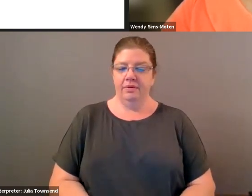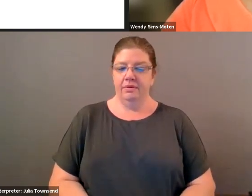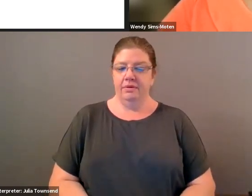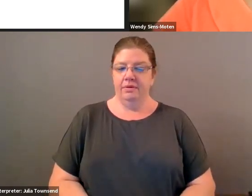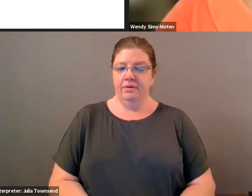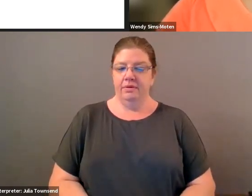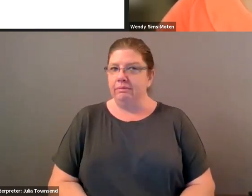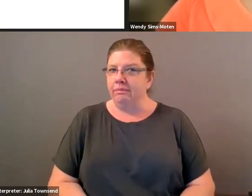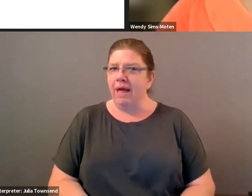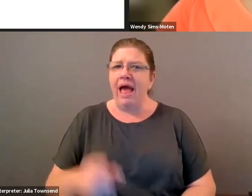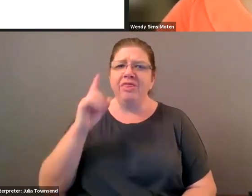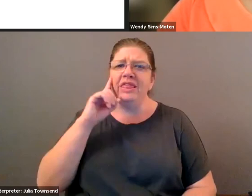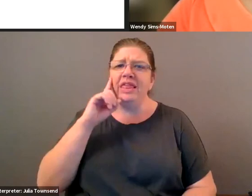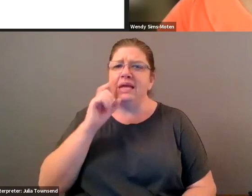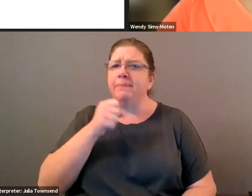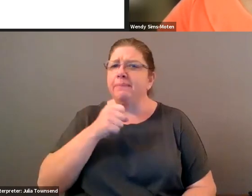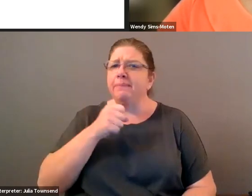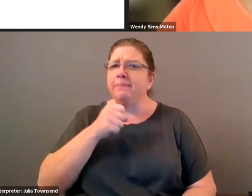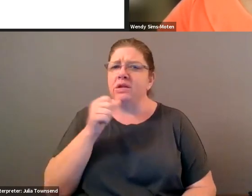I don't think your mic is on.